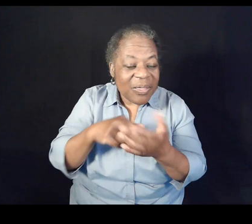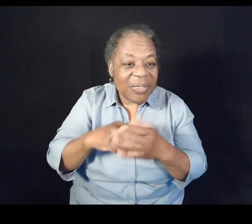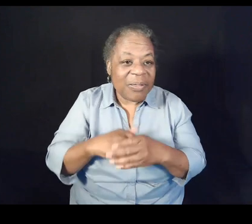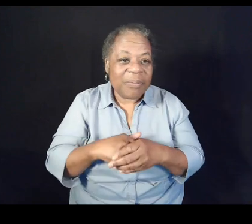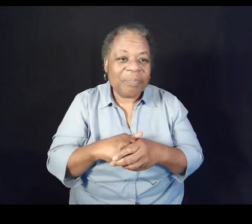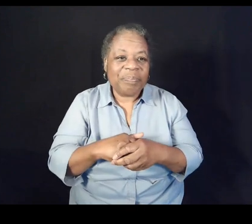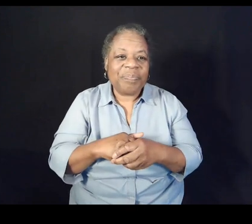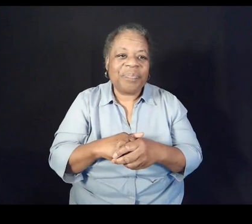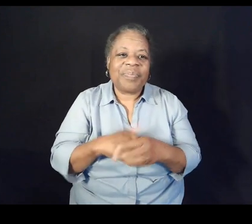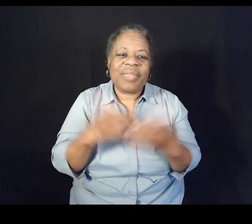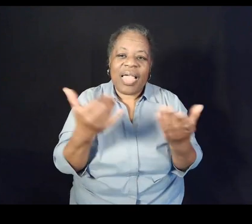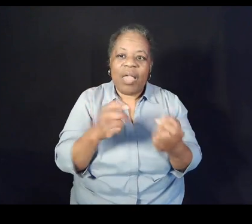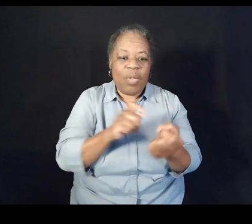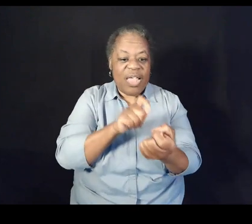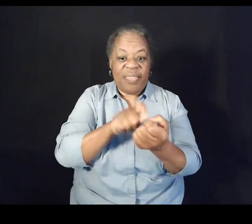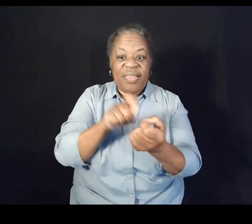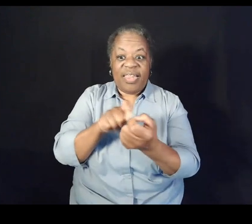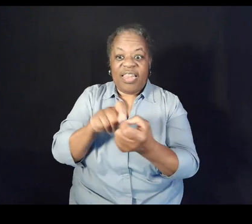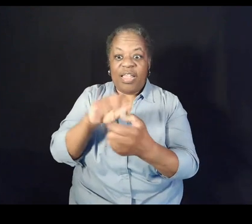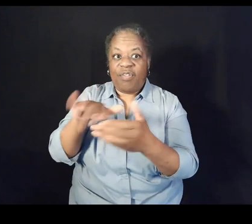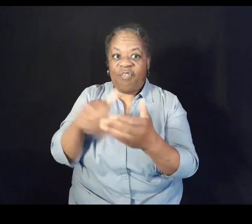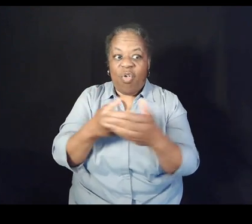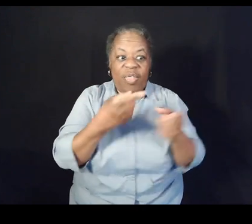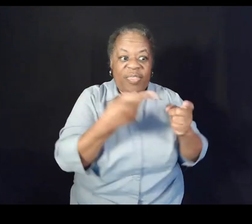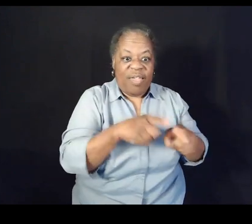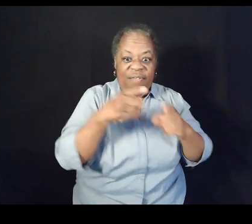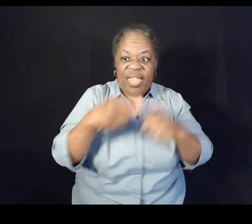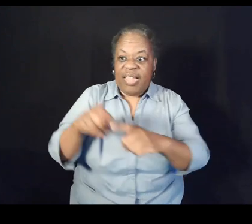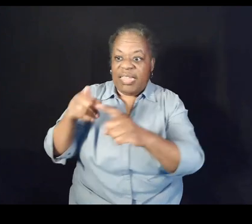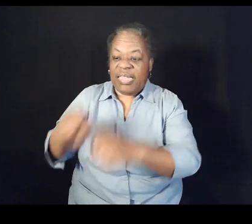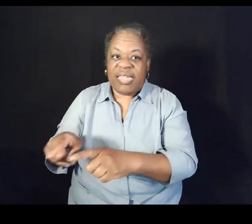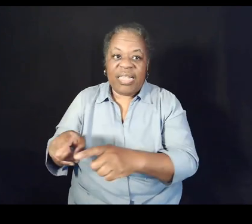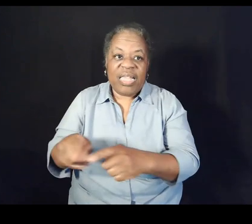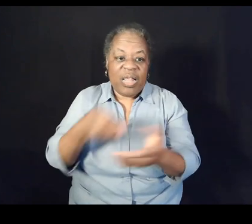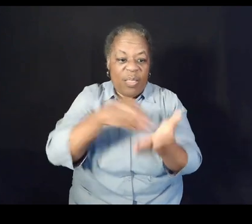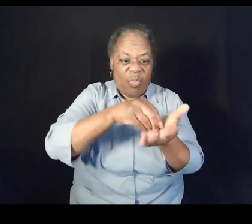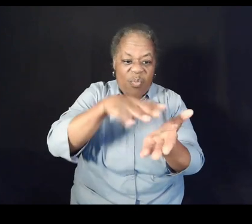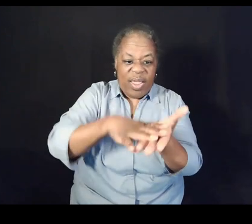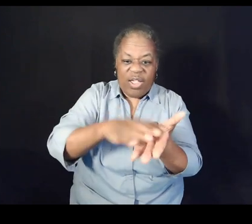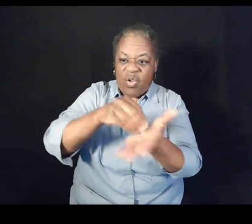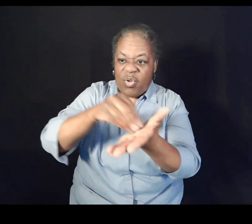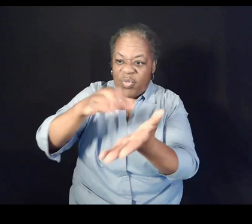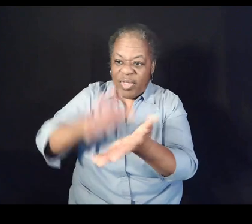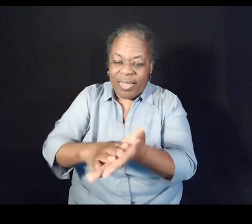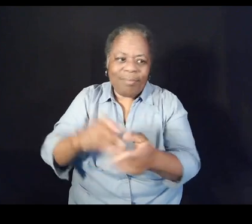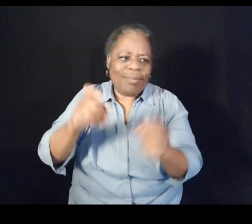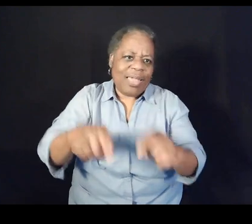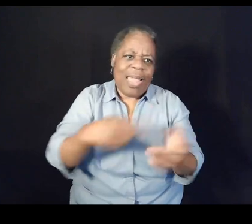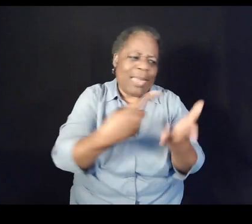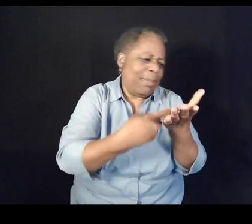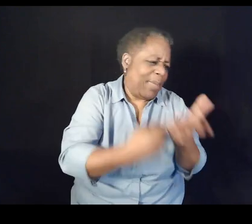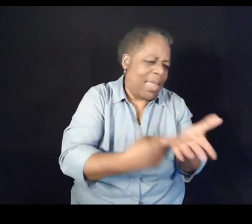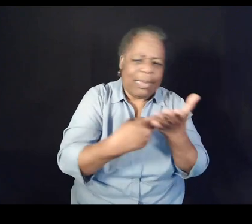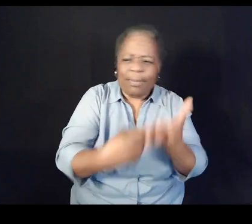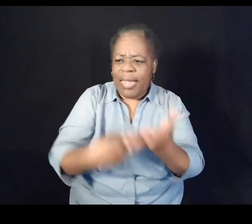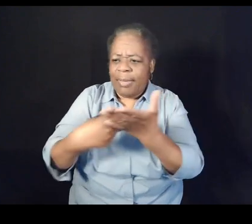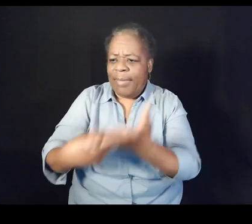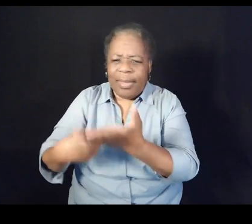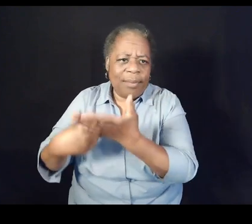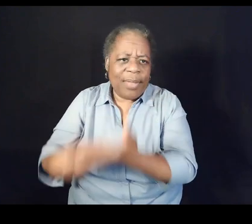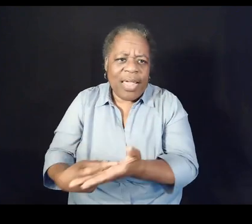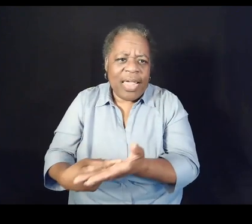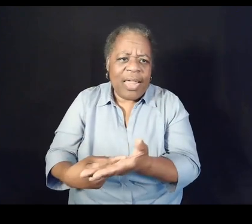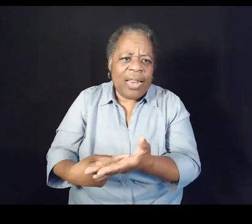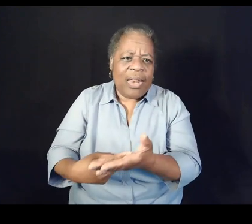Now, the details of all those events, the records we have of them, can all be debated and scrutinized. Certainly,